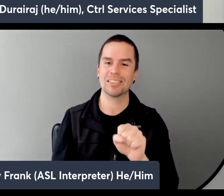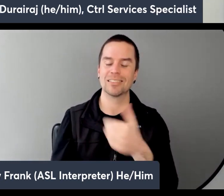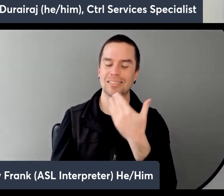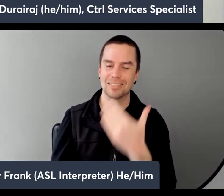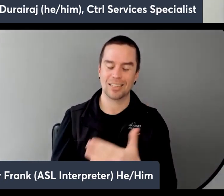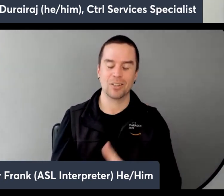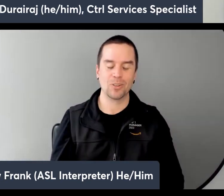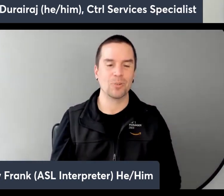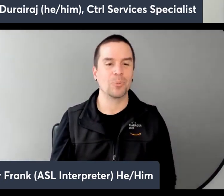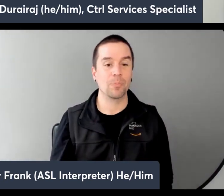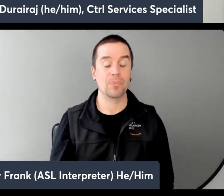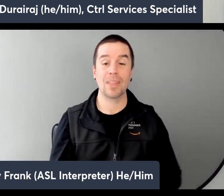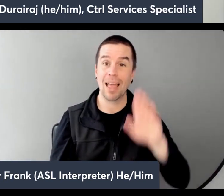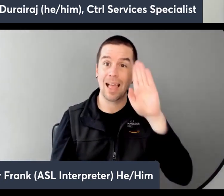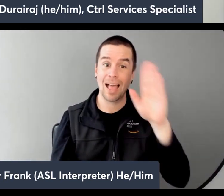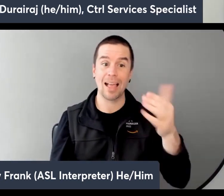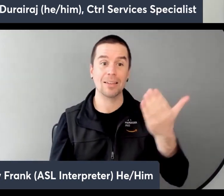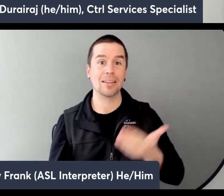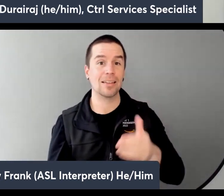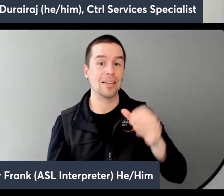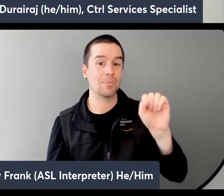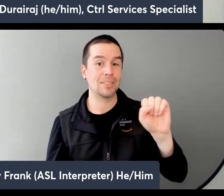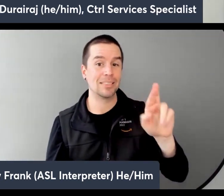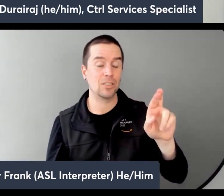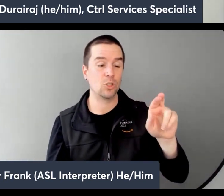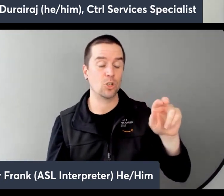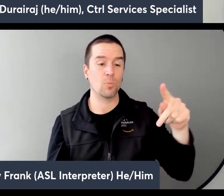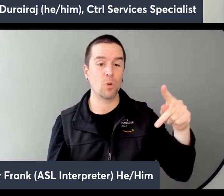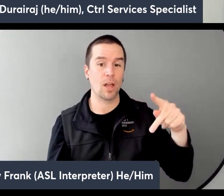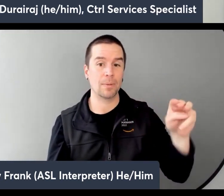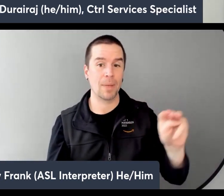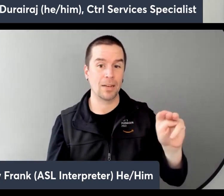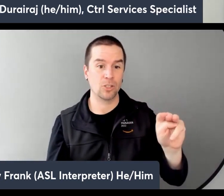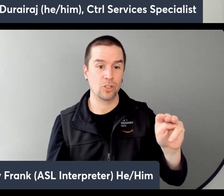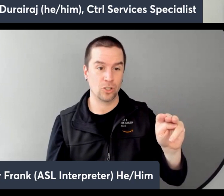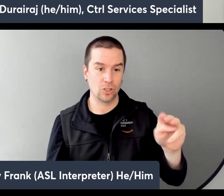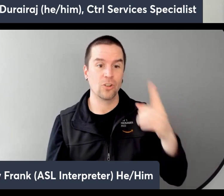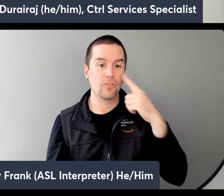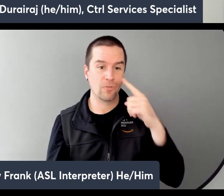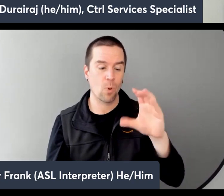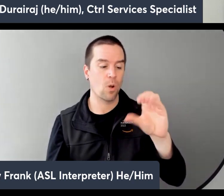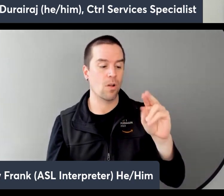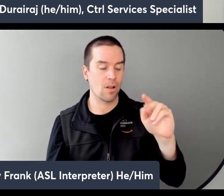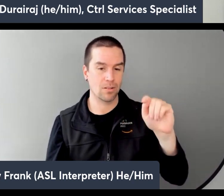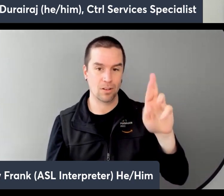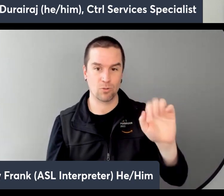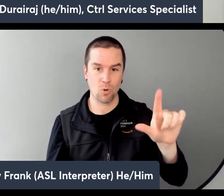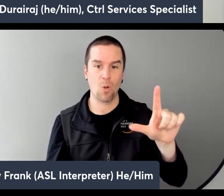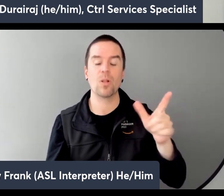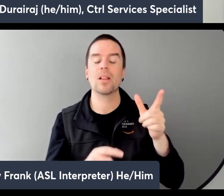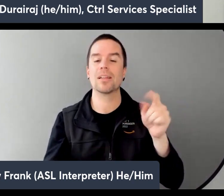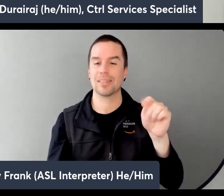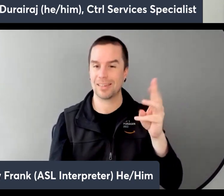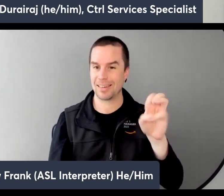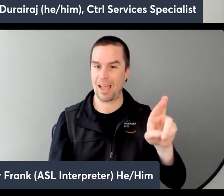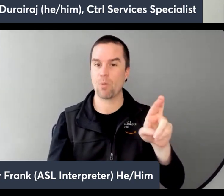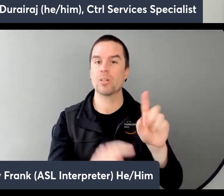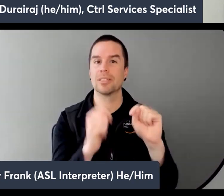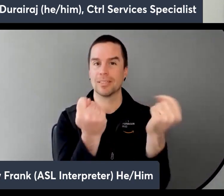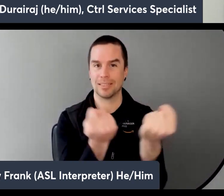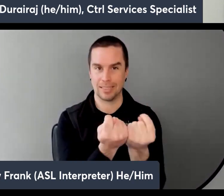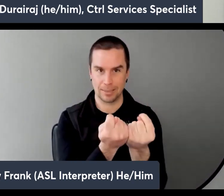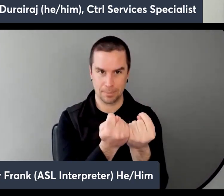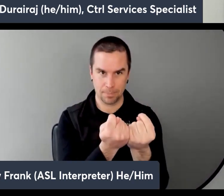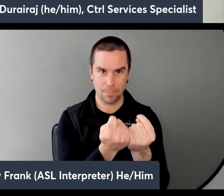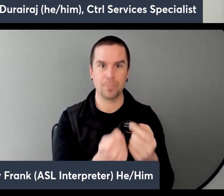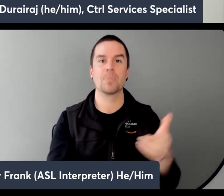Hey, everyone. I'm a senior product manager for the Control Tower team. And as Nivas mentioned, I've worked in the past life and I was a solutions